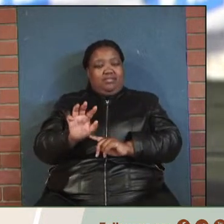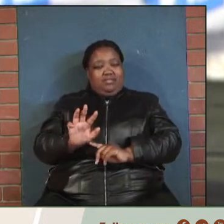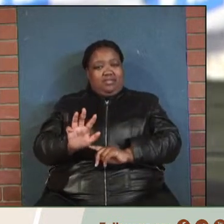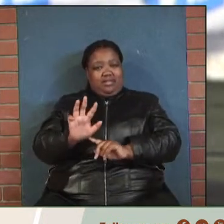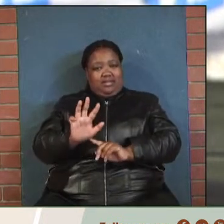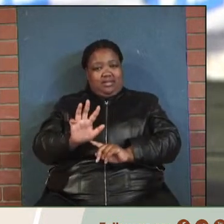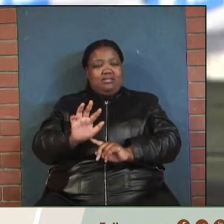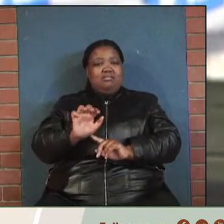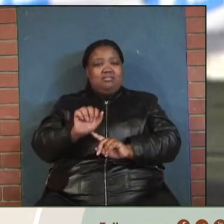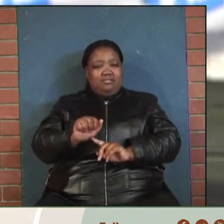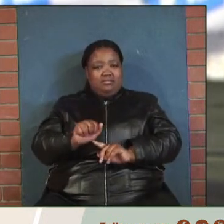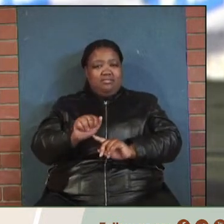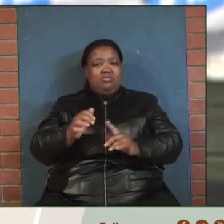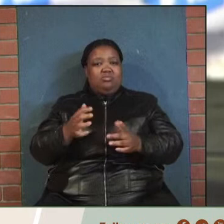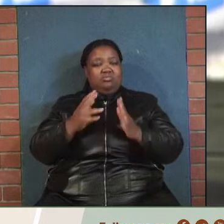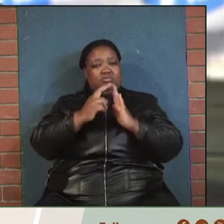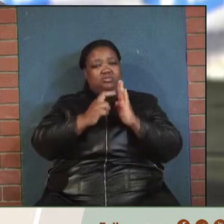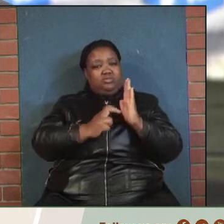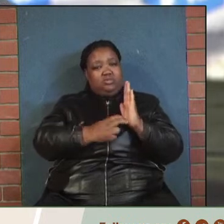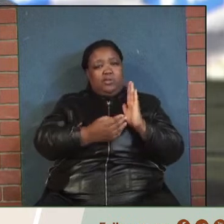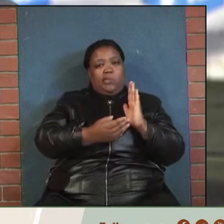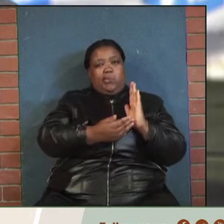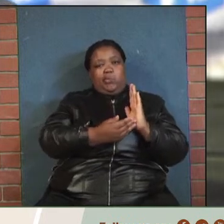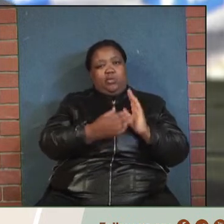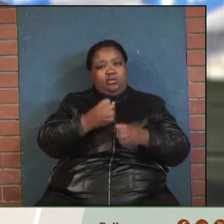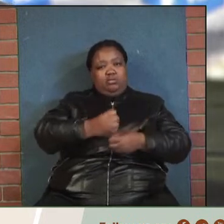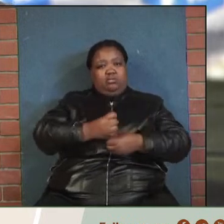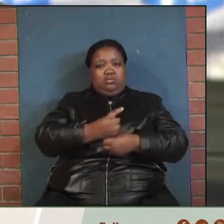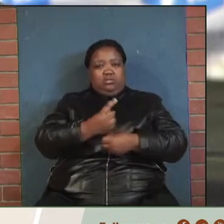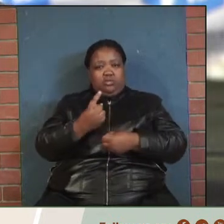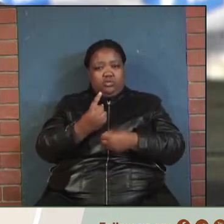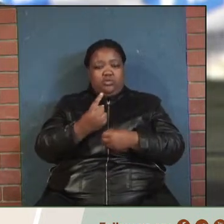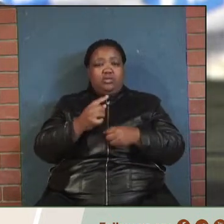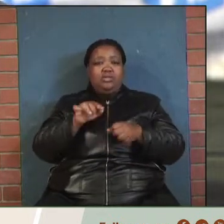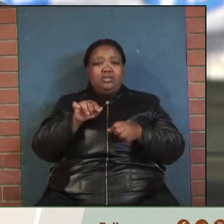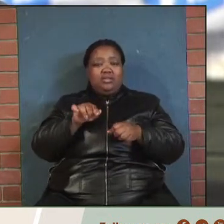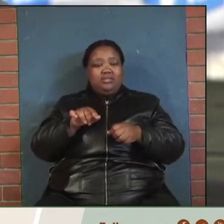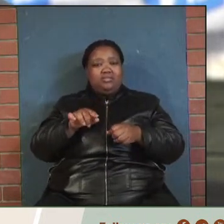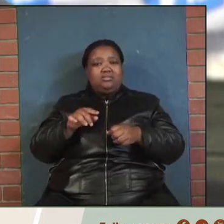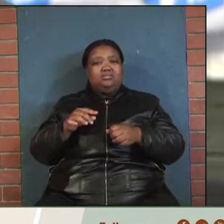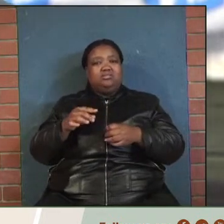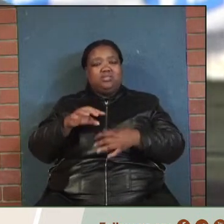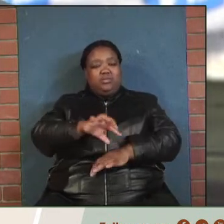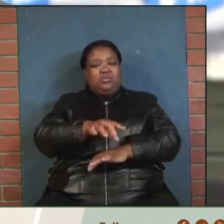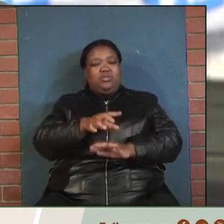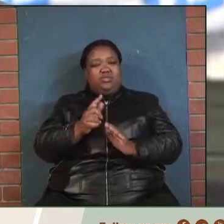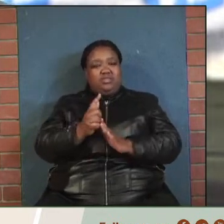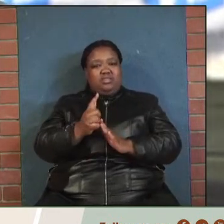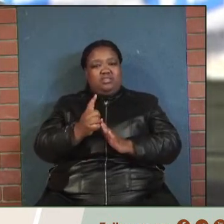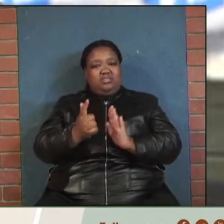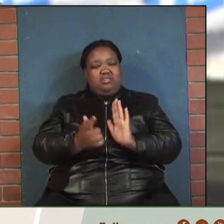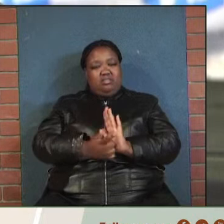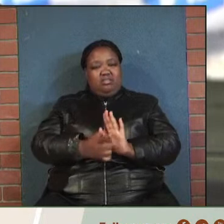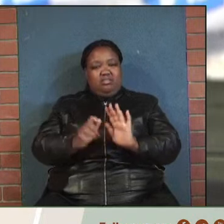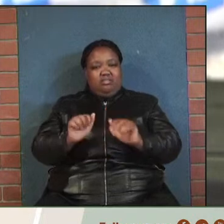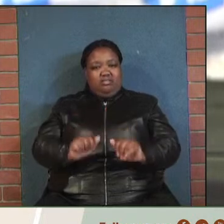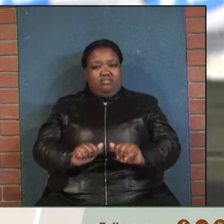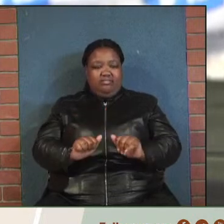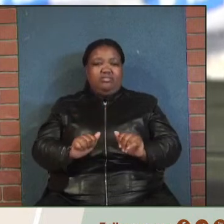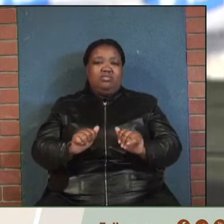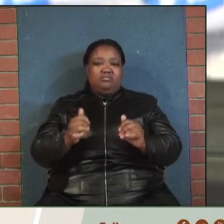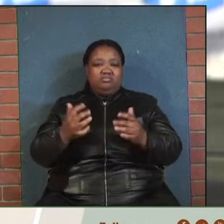Standing Rules of the Gauteng Provincial Legislature, Version 5, Revision